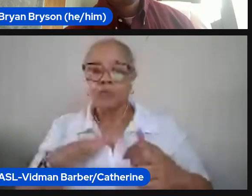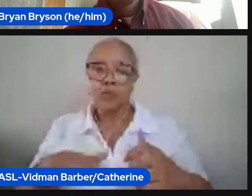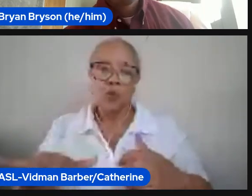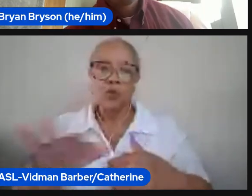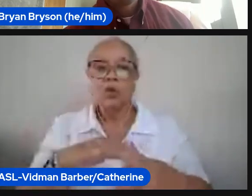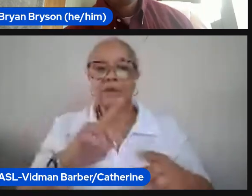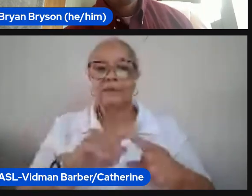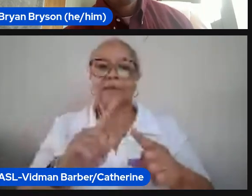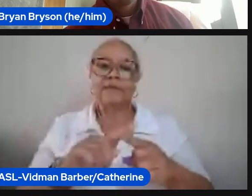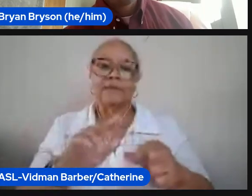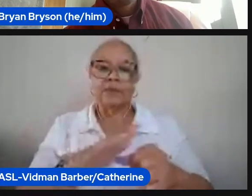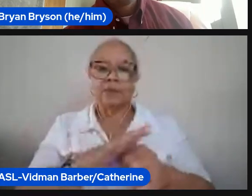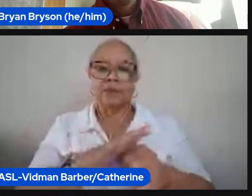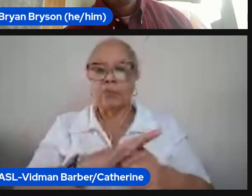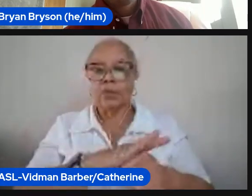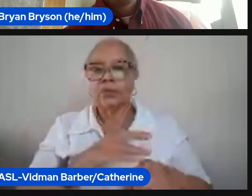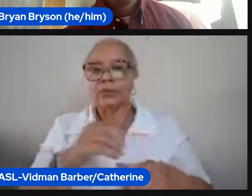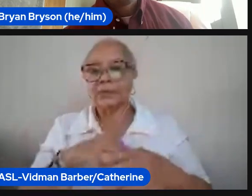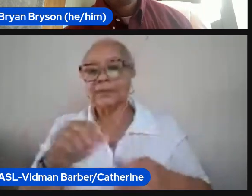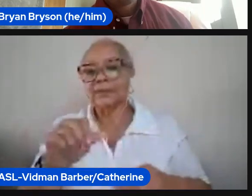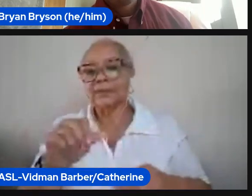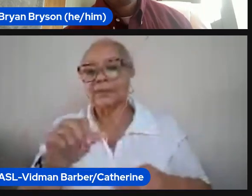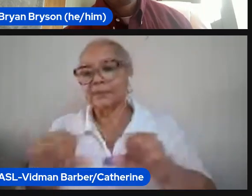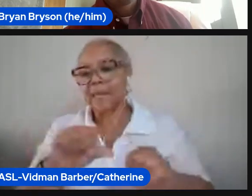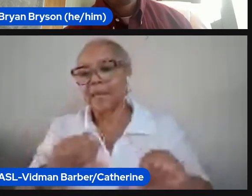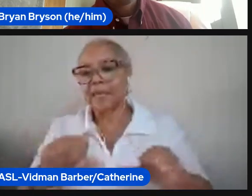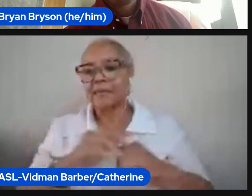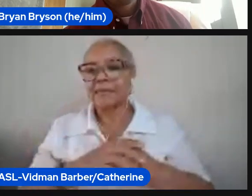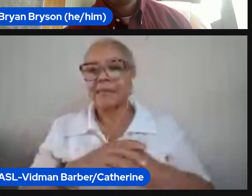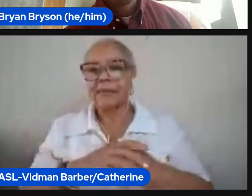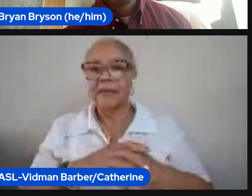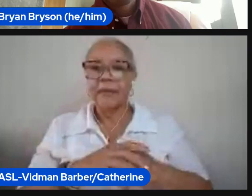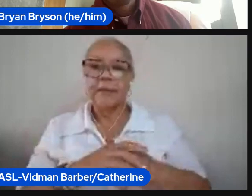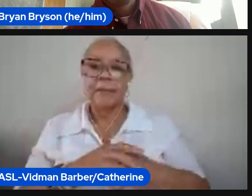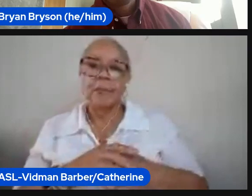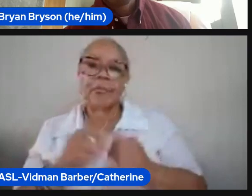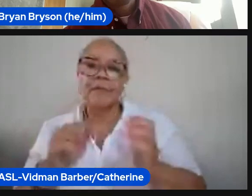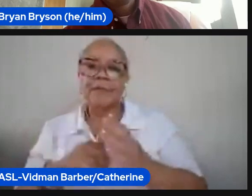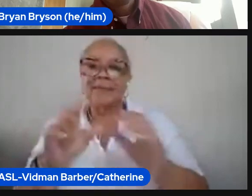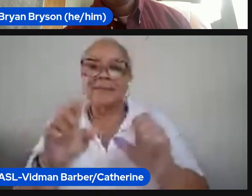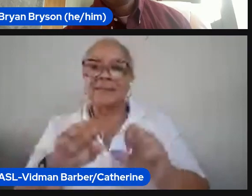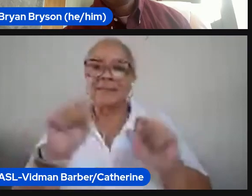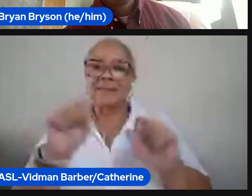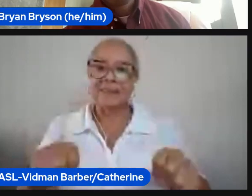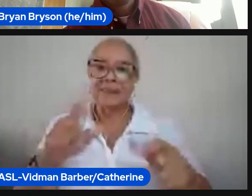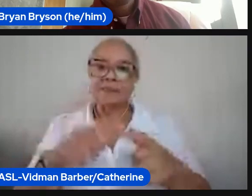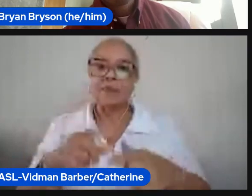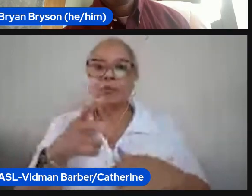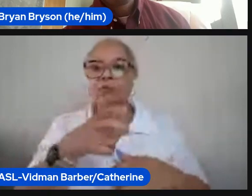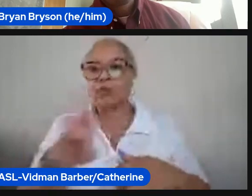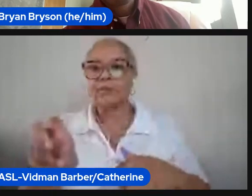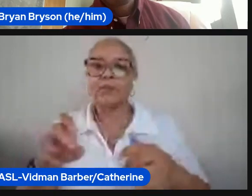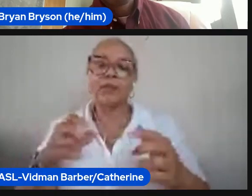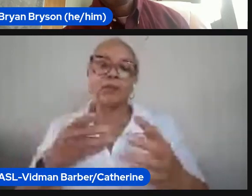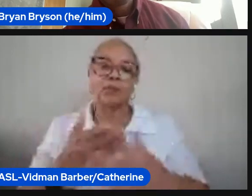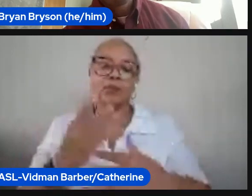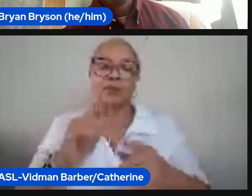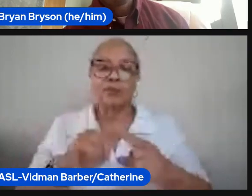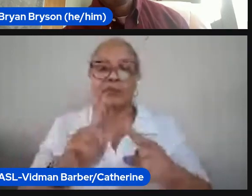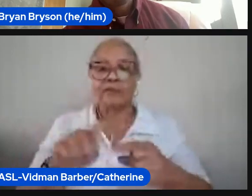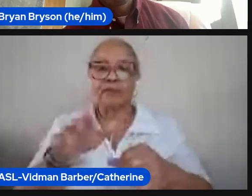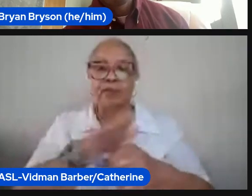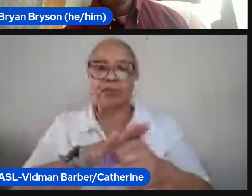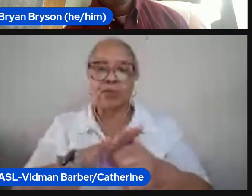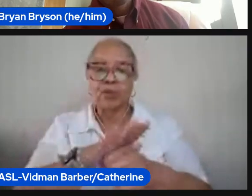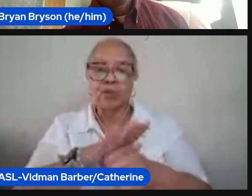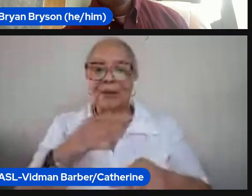domains. So in science, in gaming, and these systems are translatable across different domains.